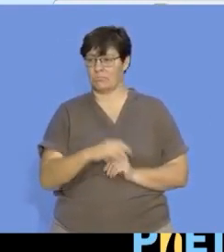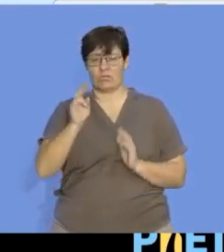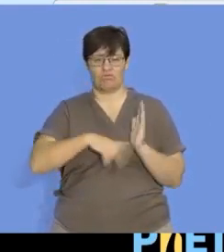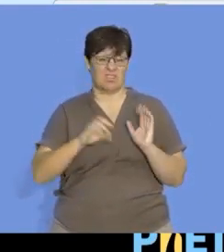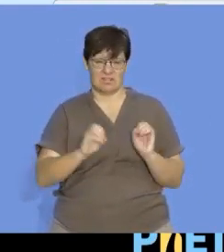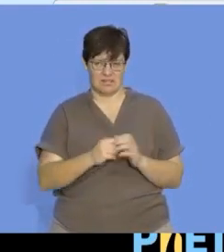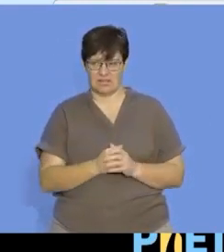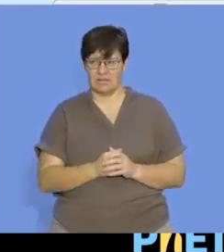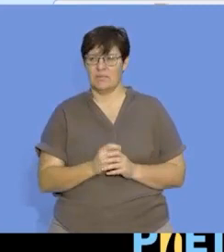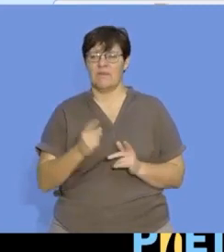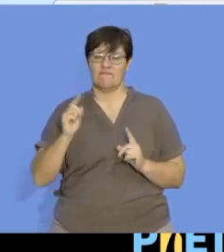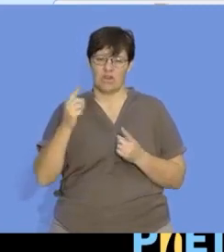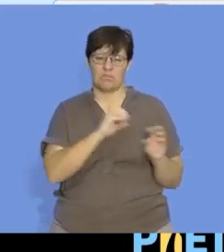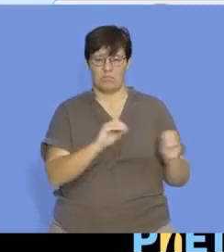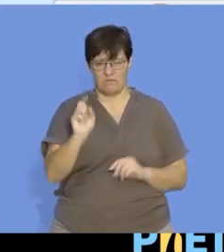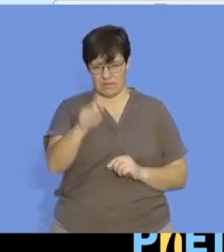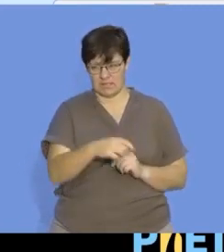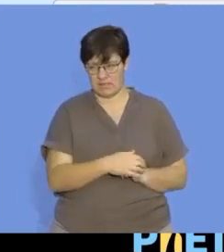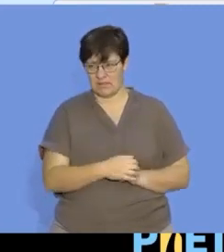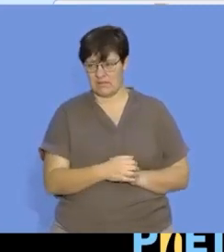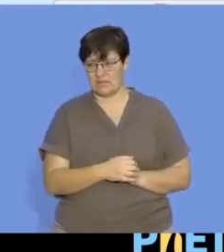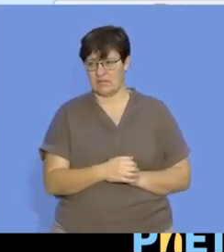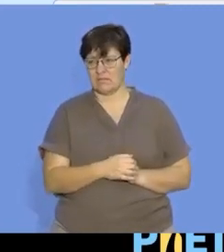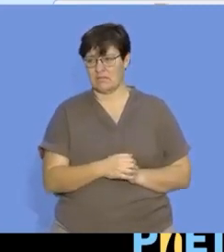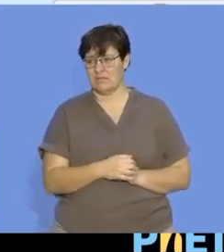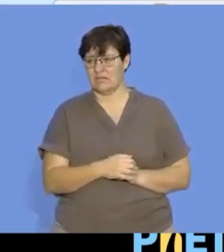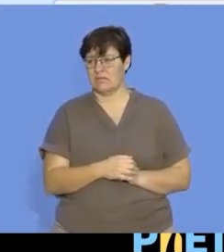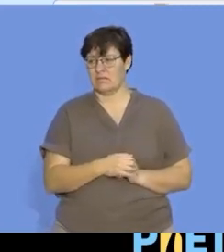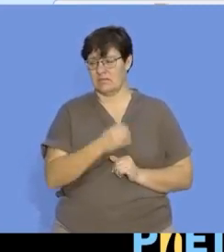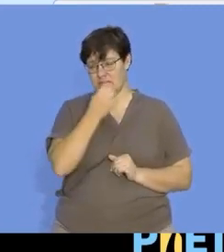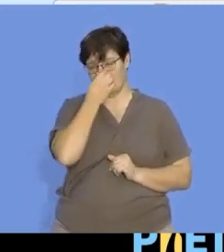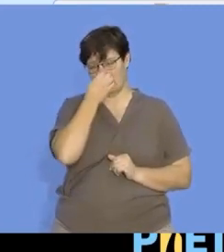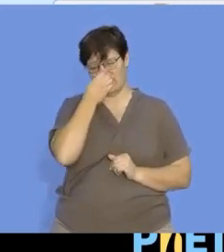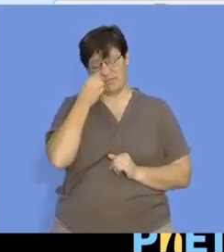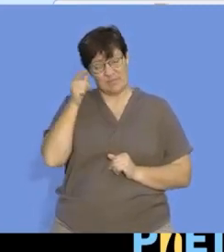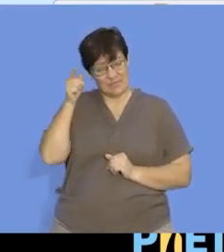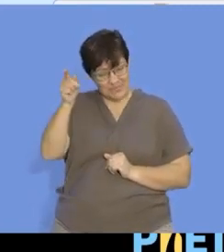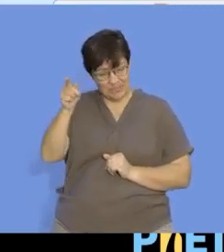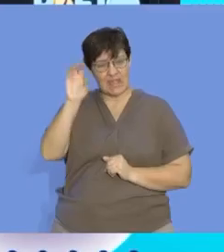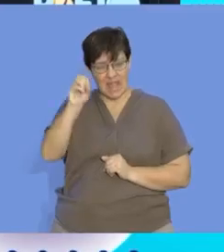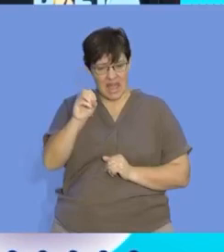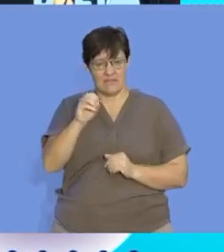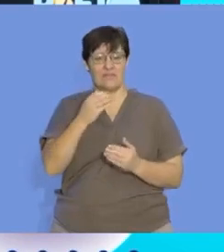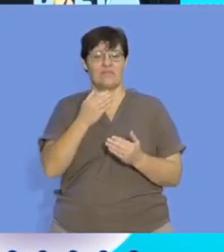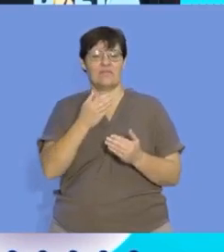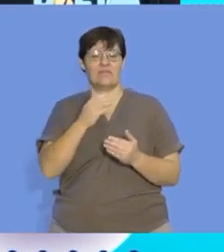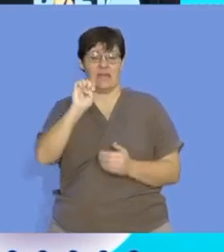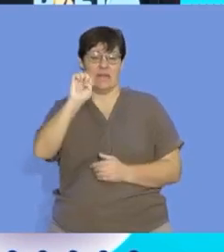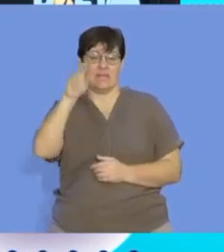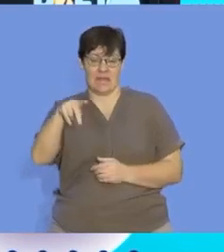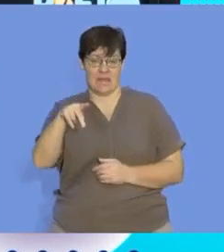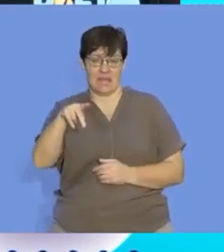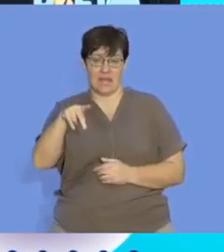it needs to be moving. But there's a certain amount of potential energy waiting to